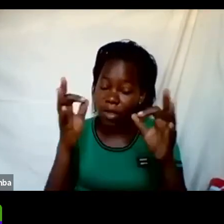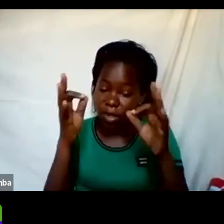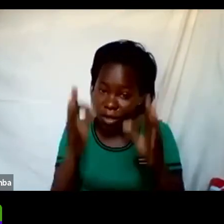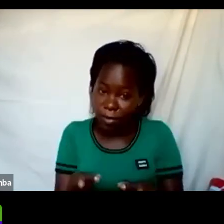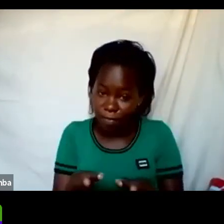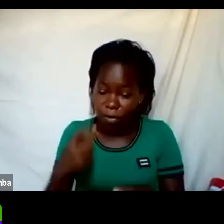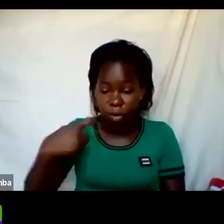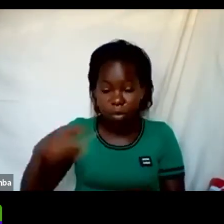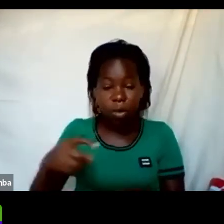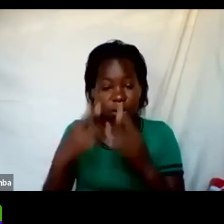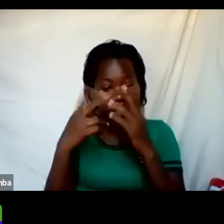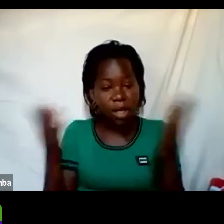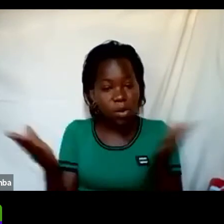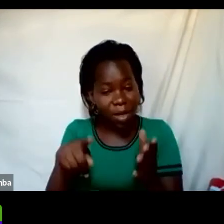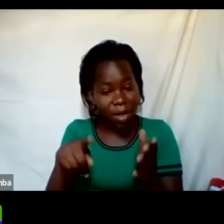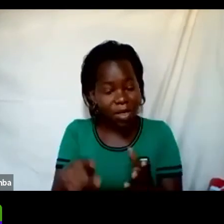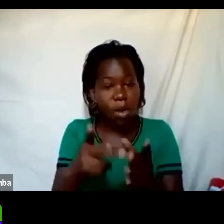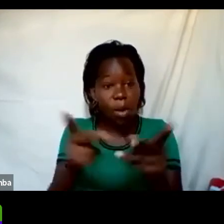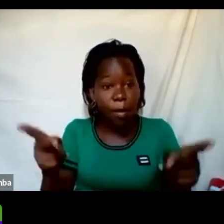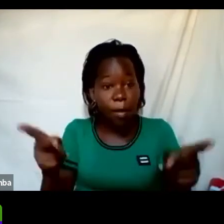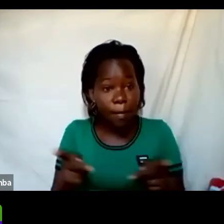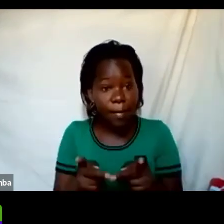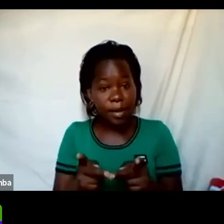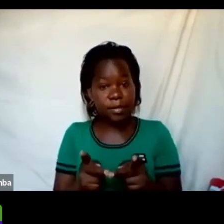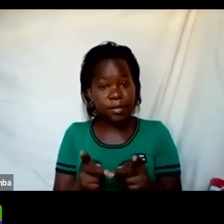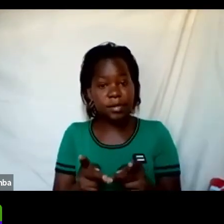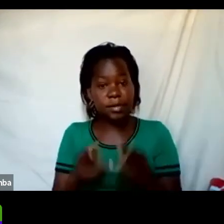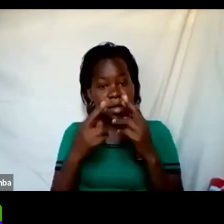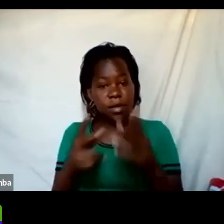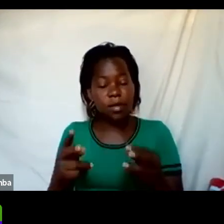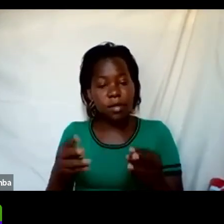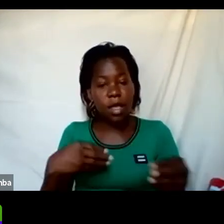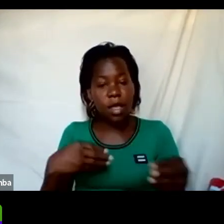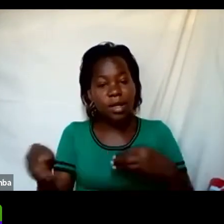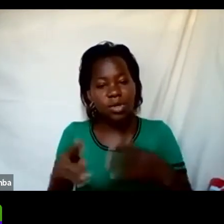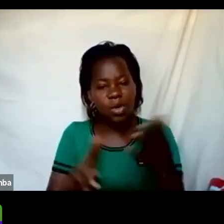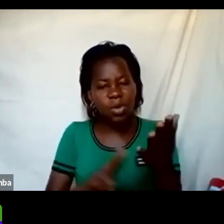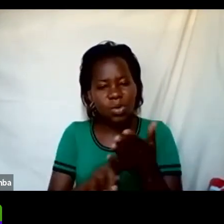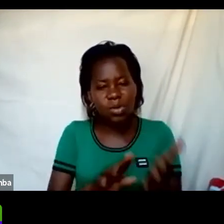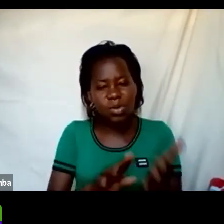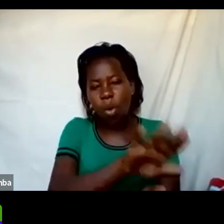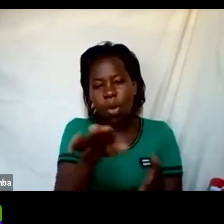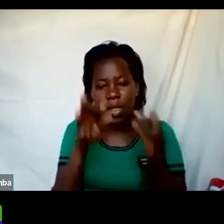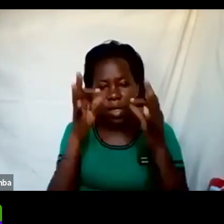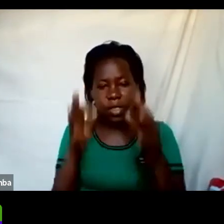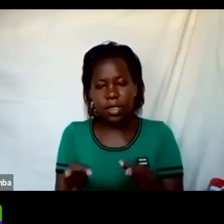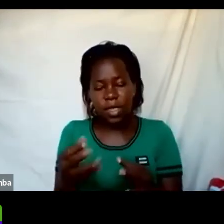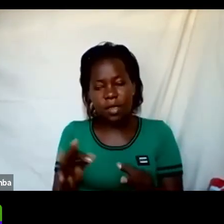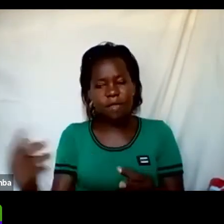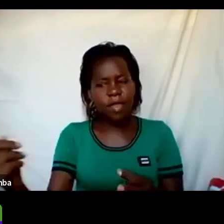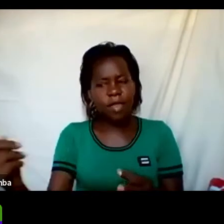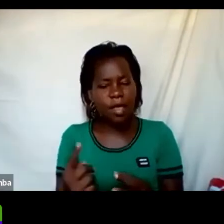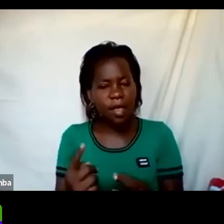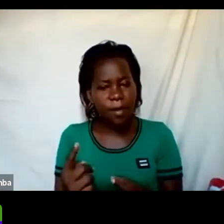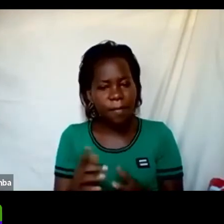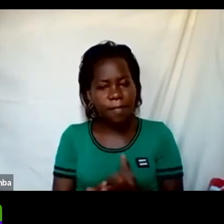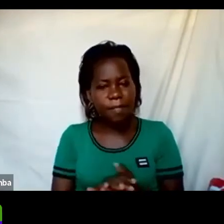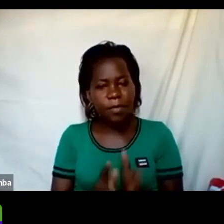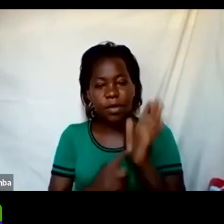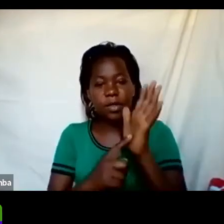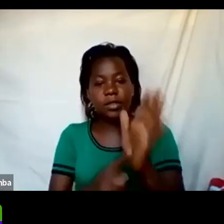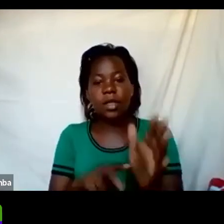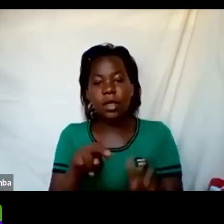you're doing your product, coming from the materials, what you use, and everything. When they come to audit, let me say UNBS, because what